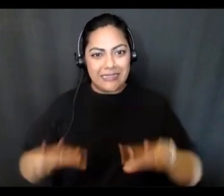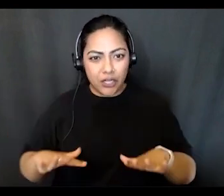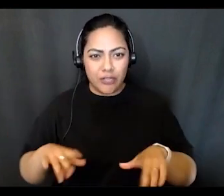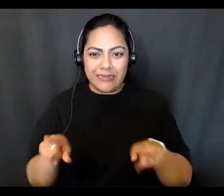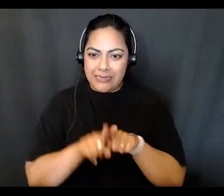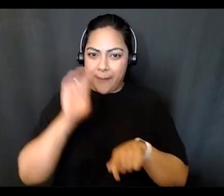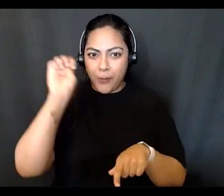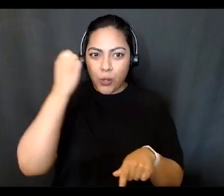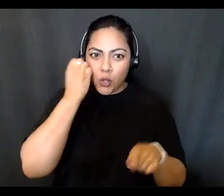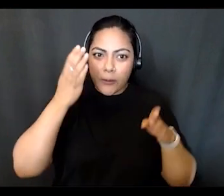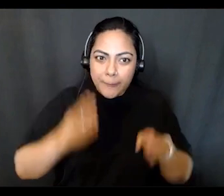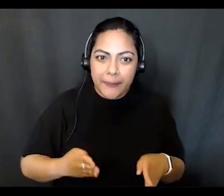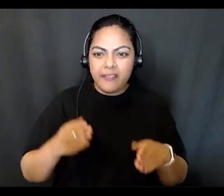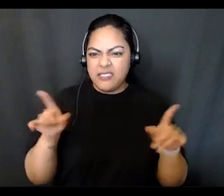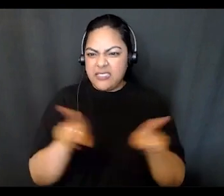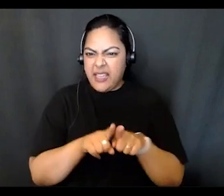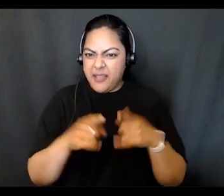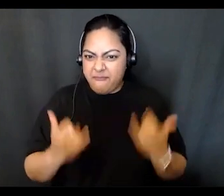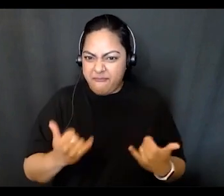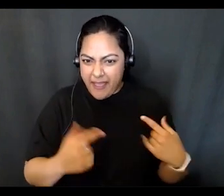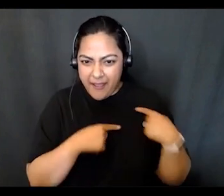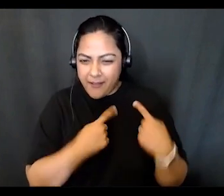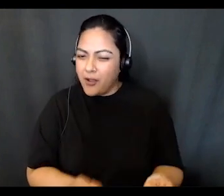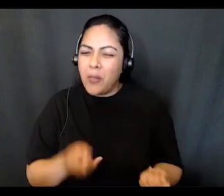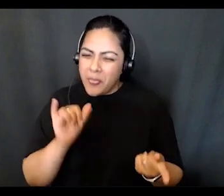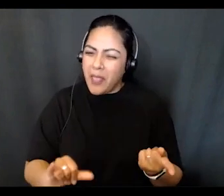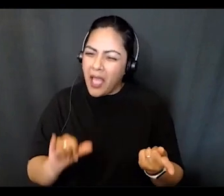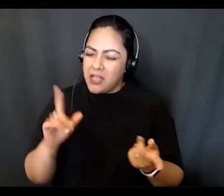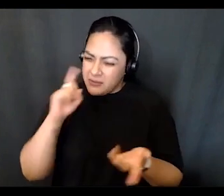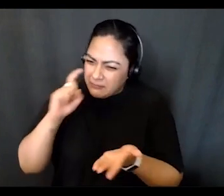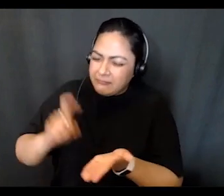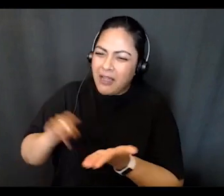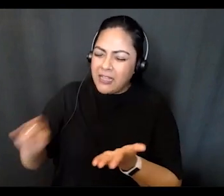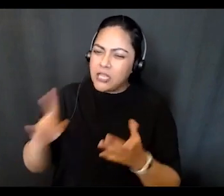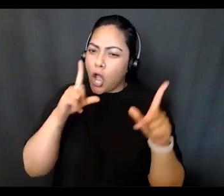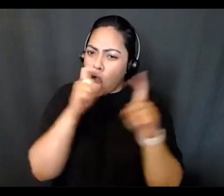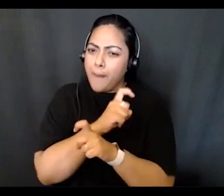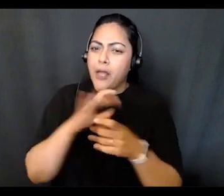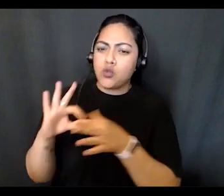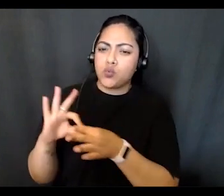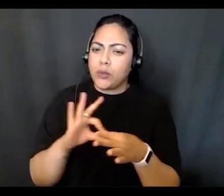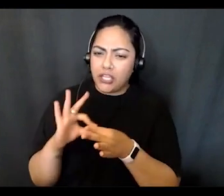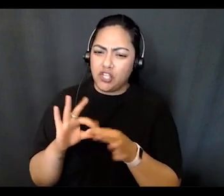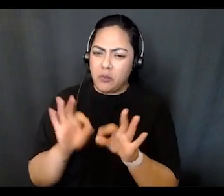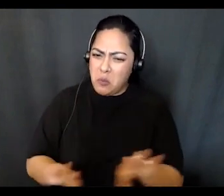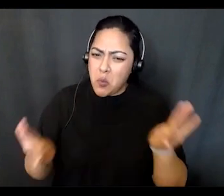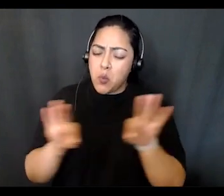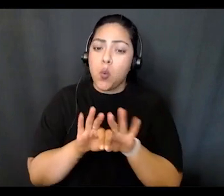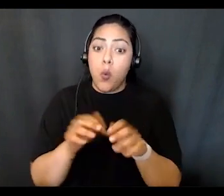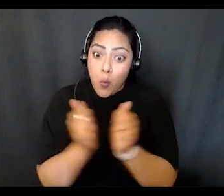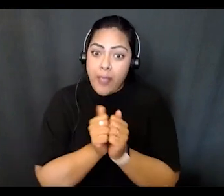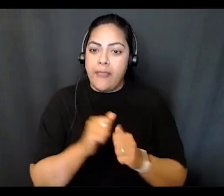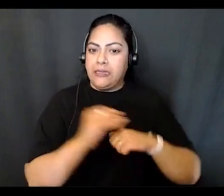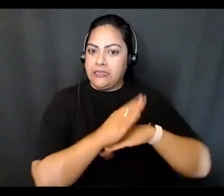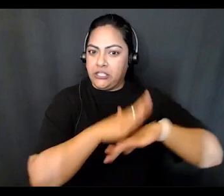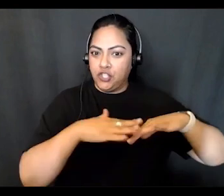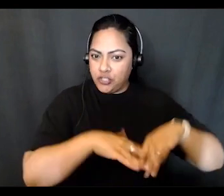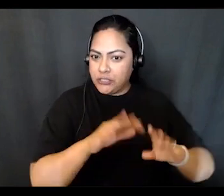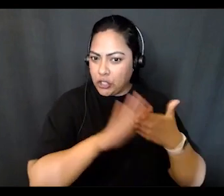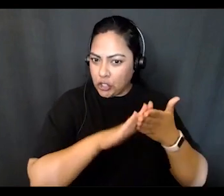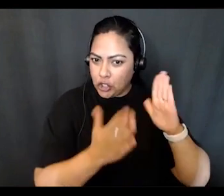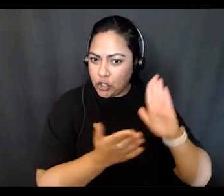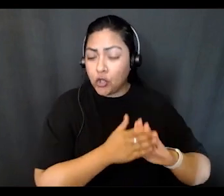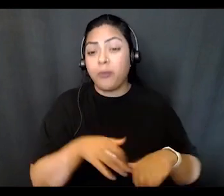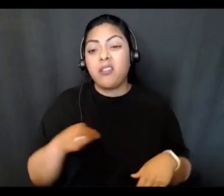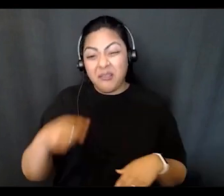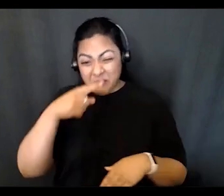really interesting, important, and at times complicated relationship with Indigenous communities, that Black people who